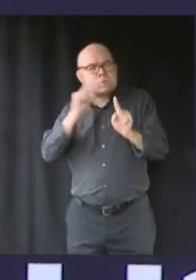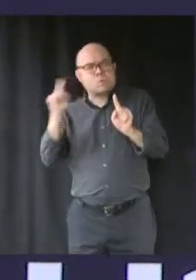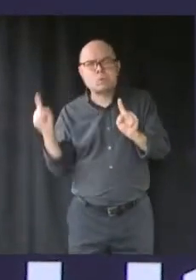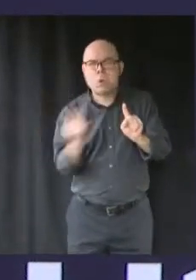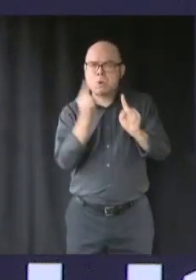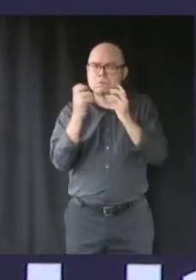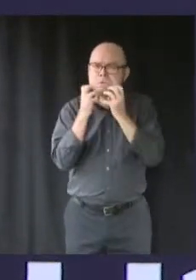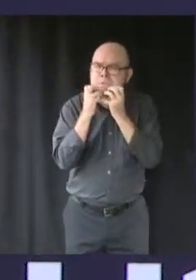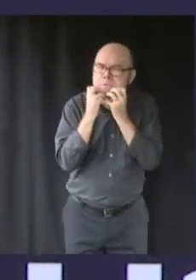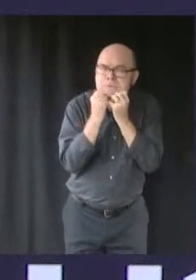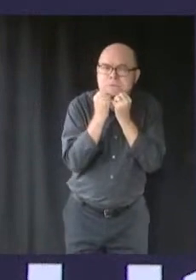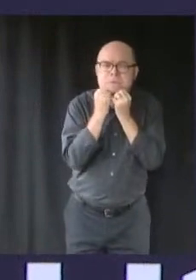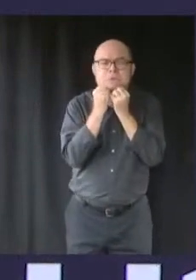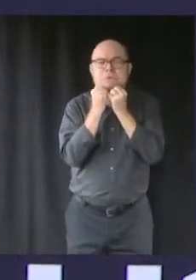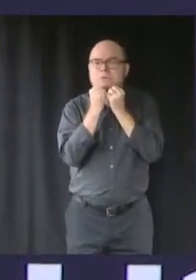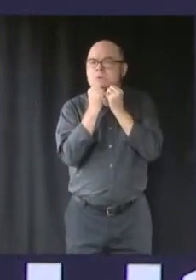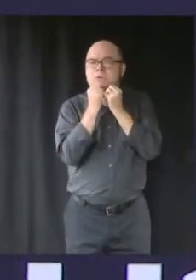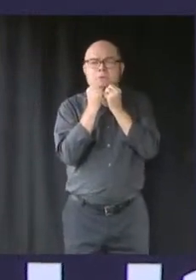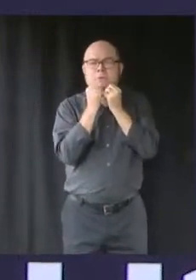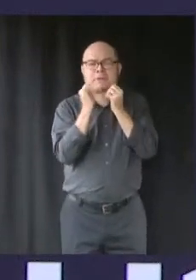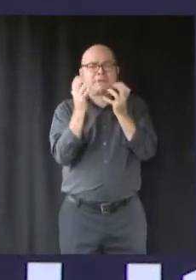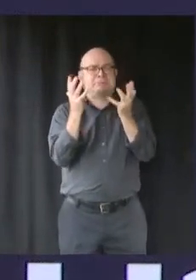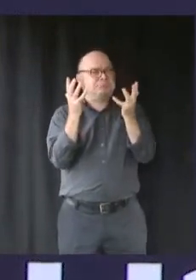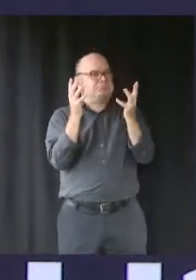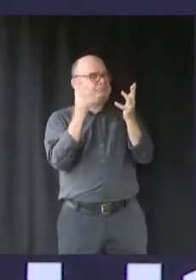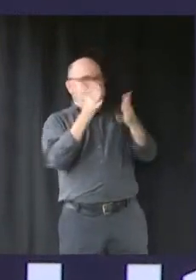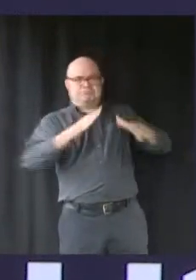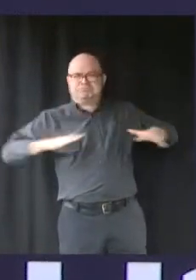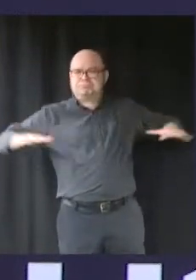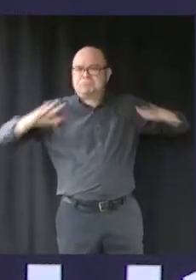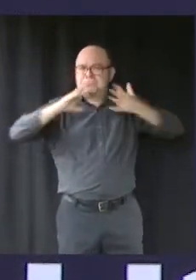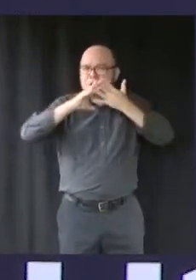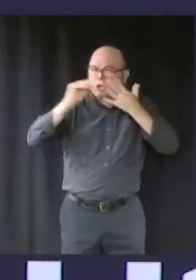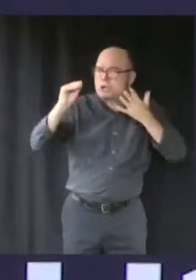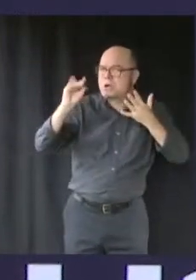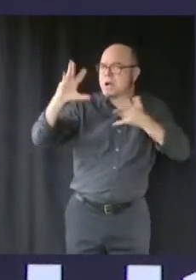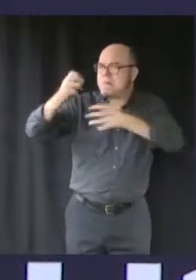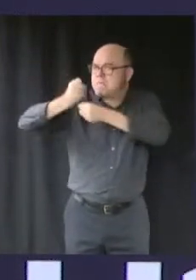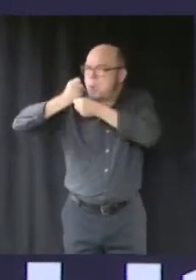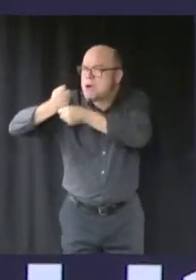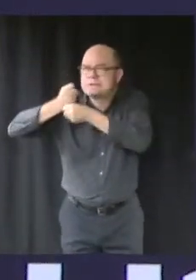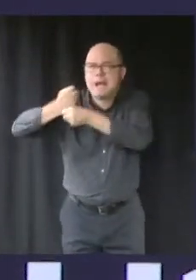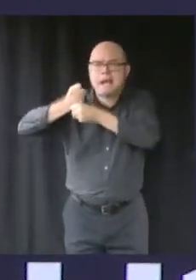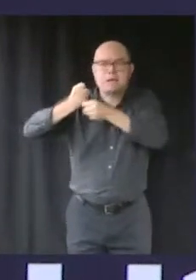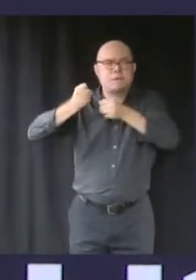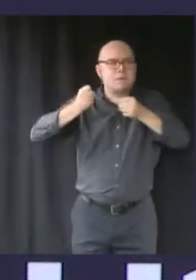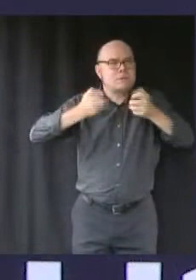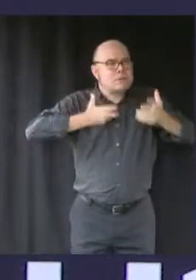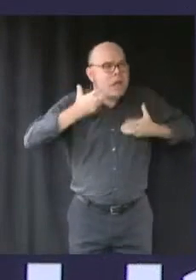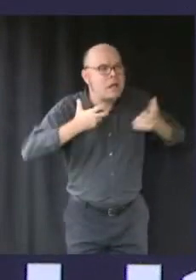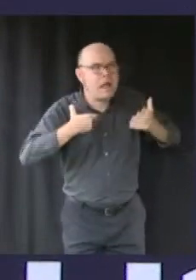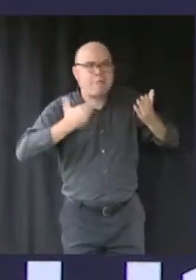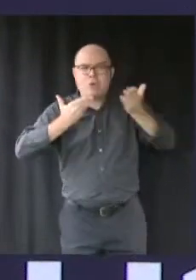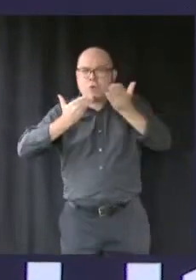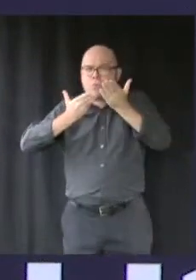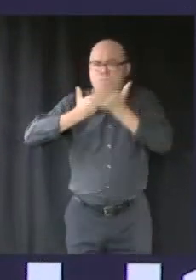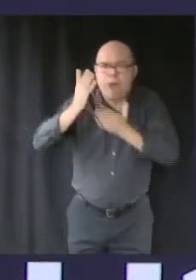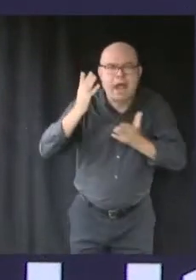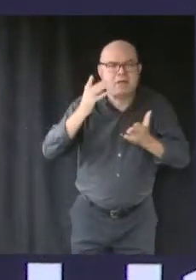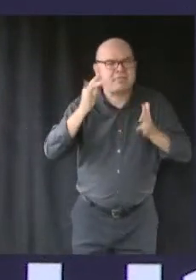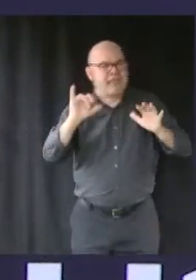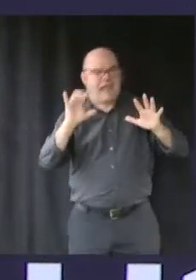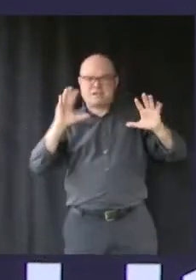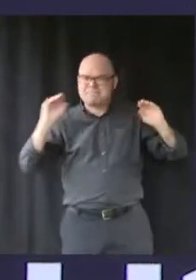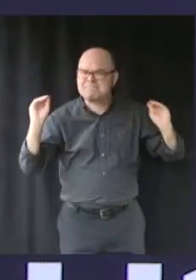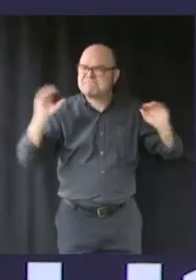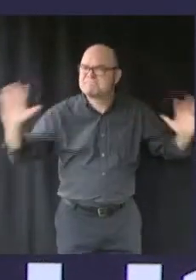learning and activism will motivate and inspire countless people to go around the